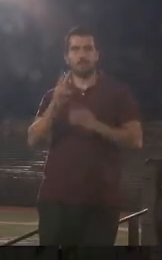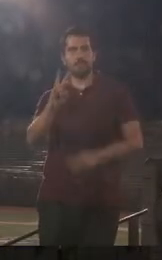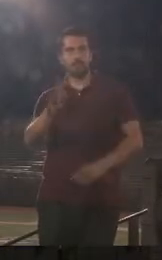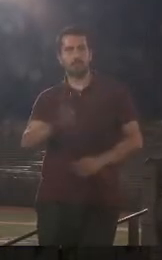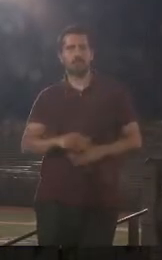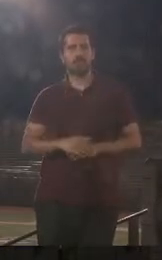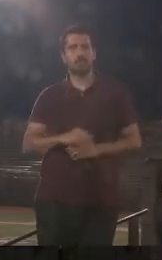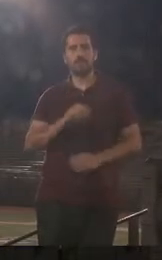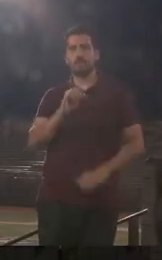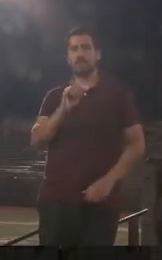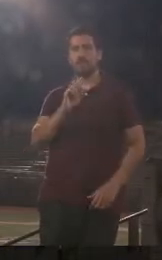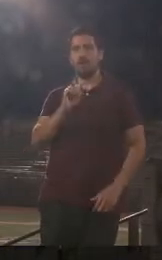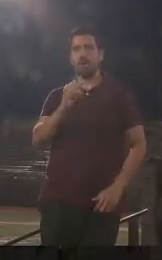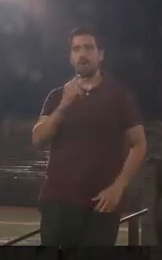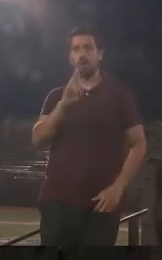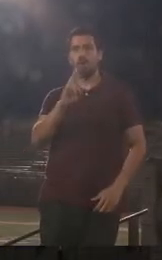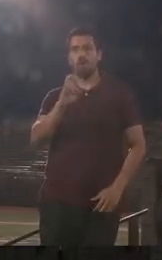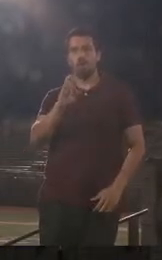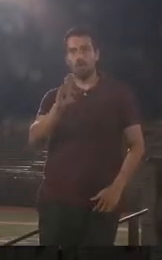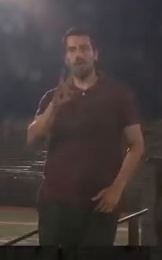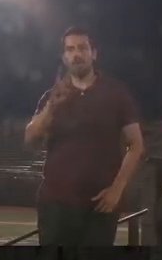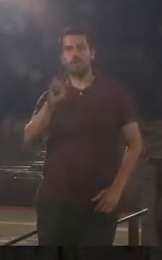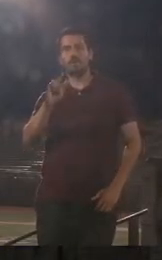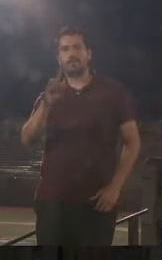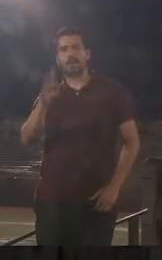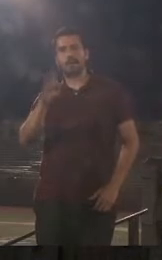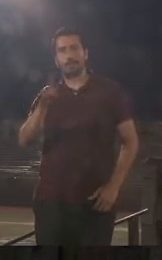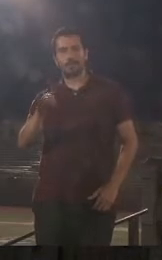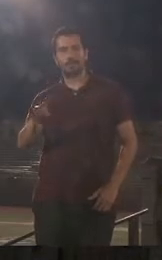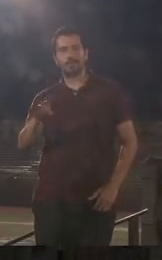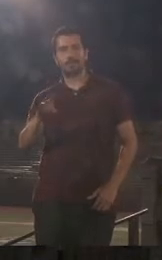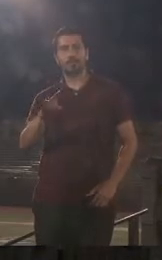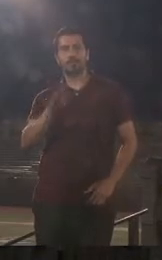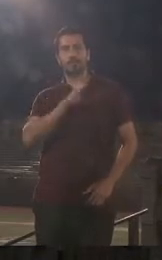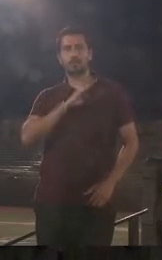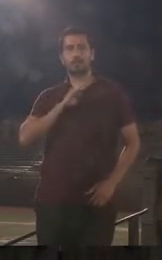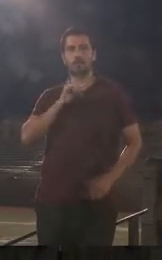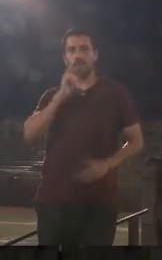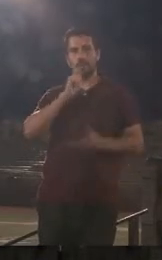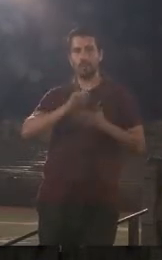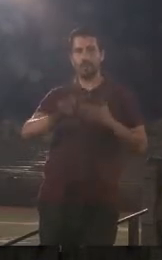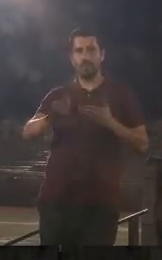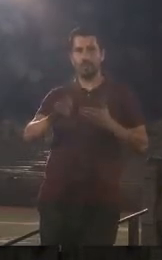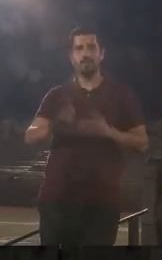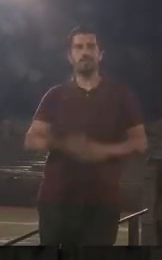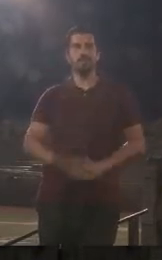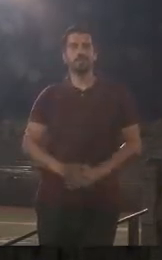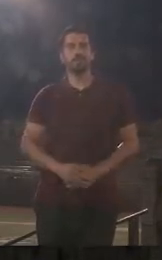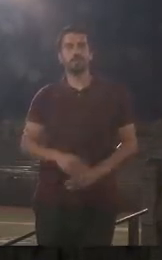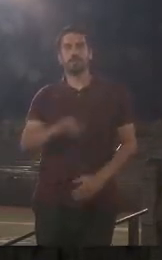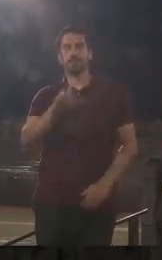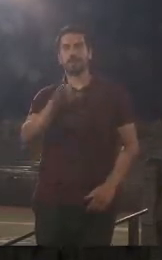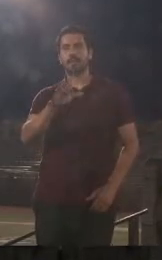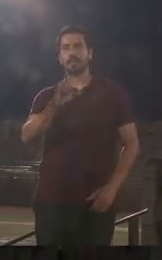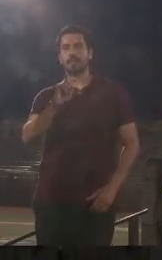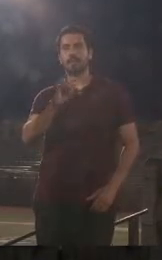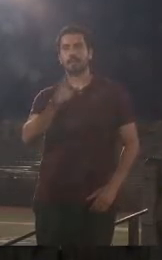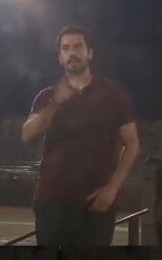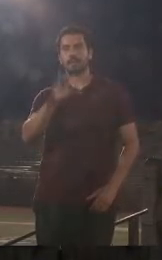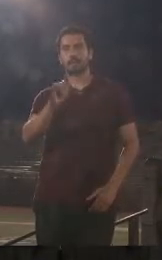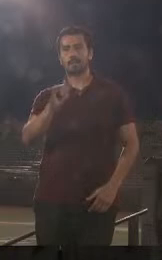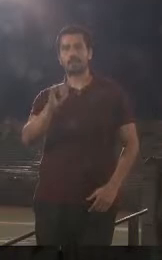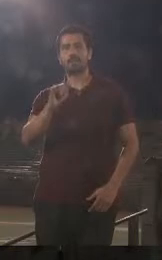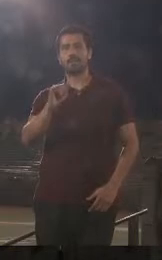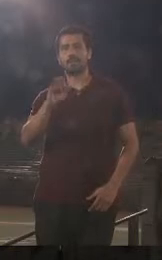Arthur V. Valdez, Board Secretary, District 4. Leticia Ozuna,